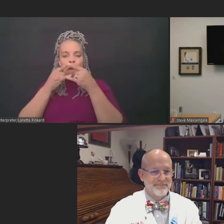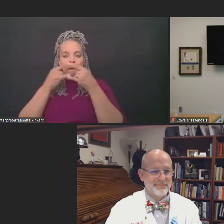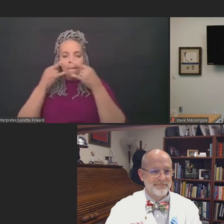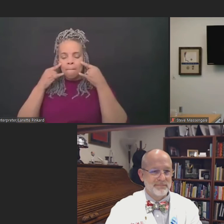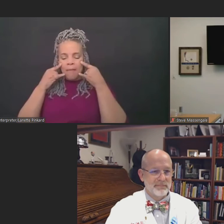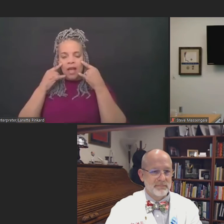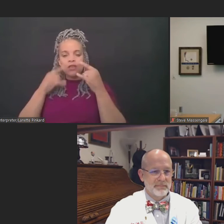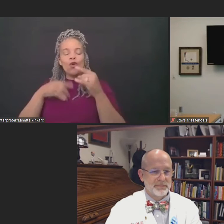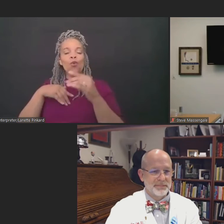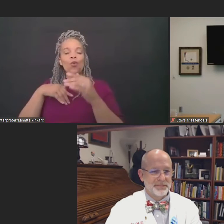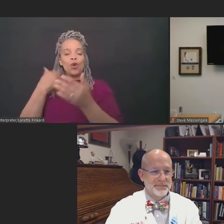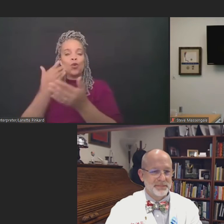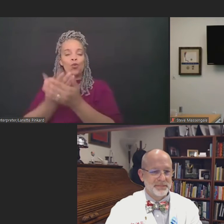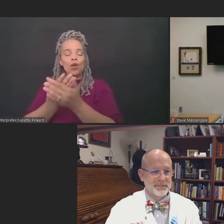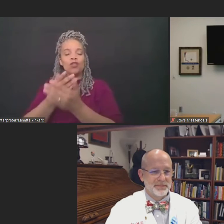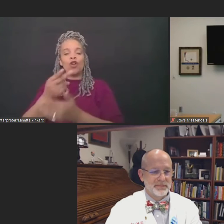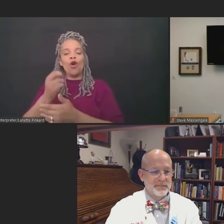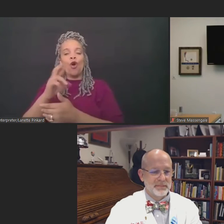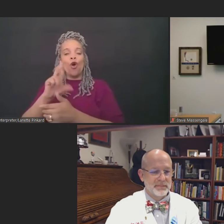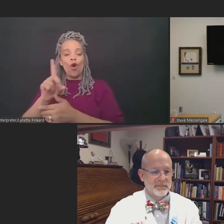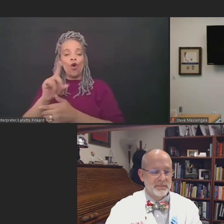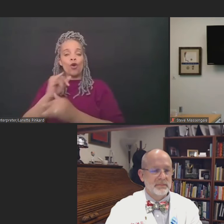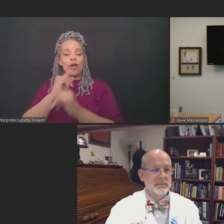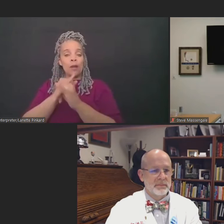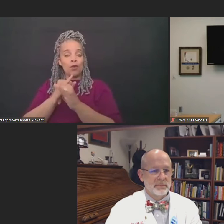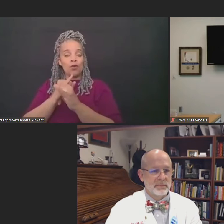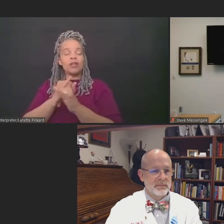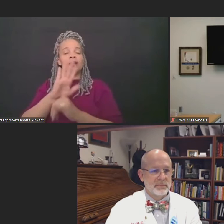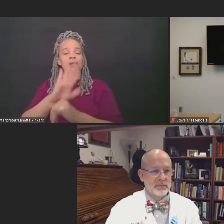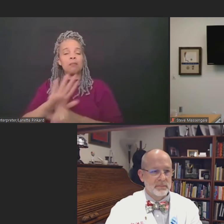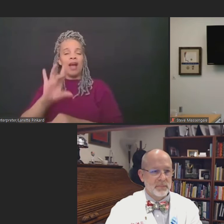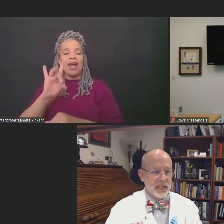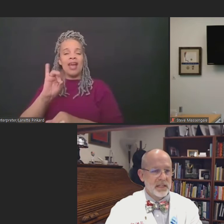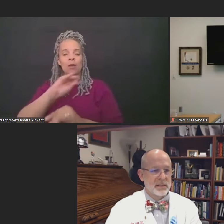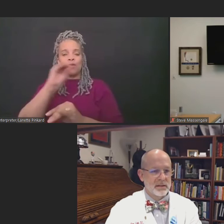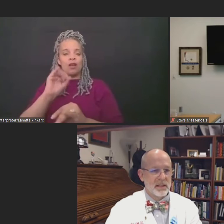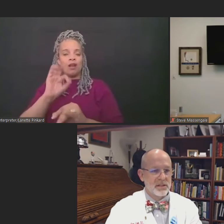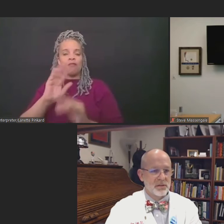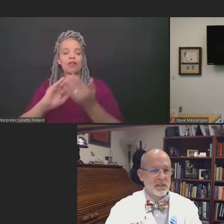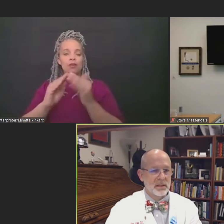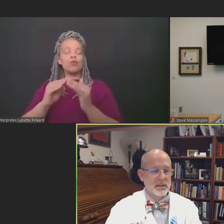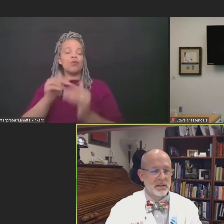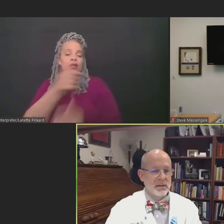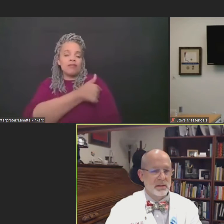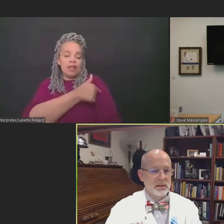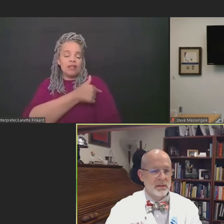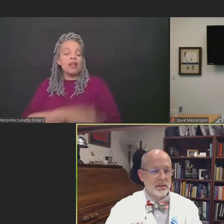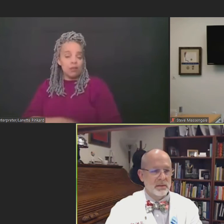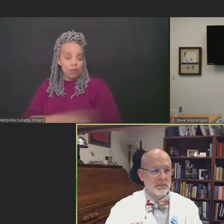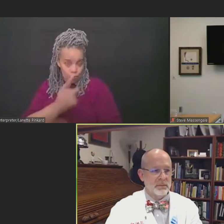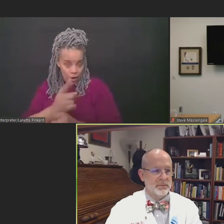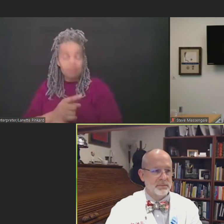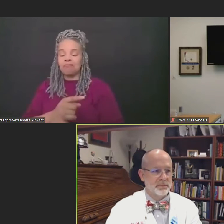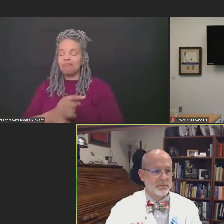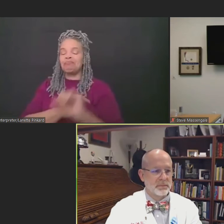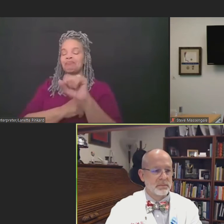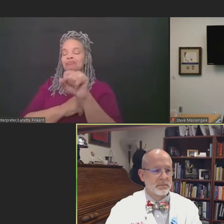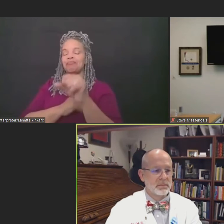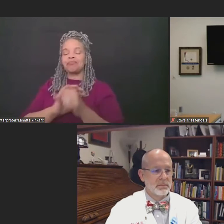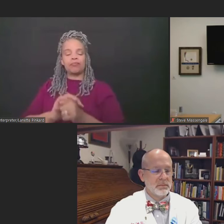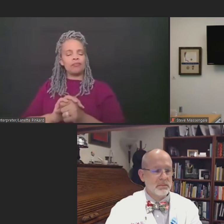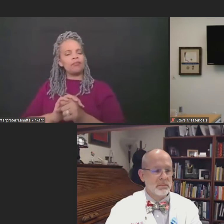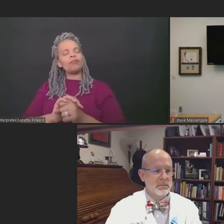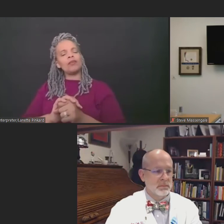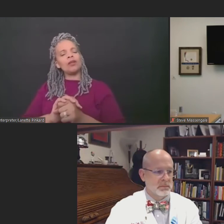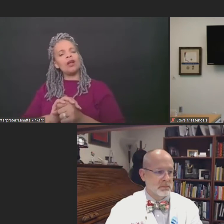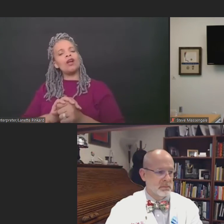herd immunity, which is around 70 to 80%. Is that correct? Yes, that's correct. So with that being said,